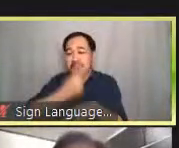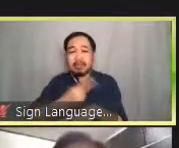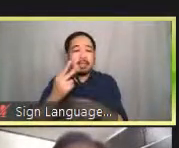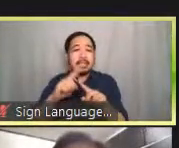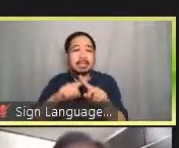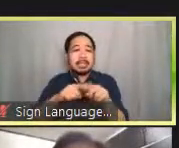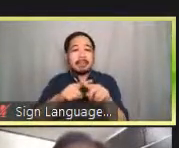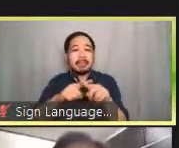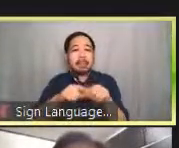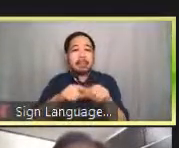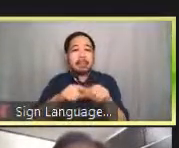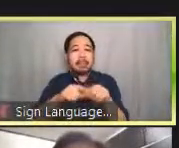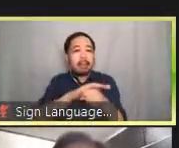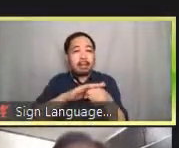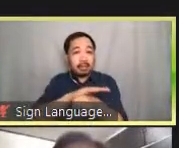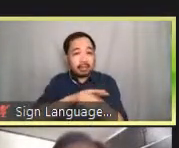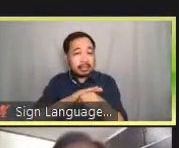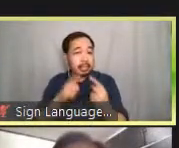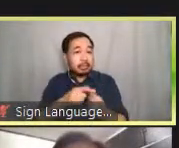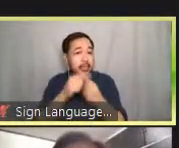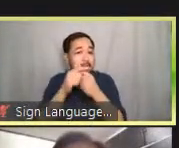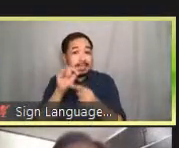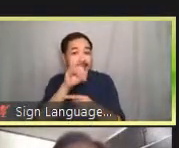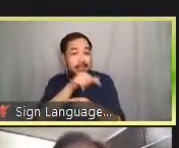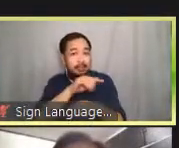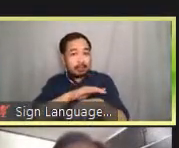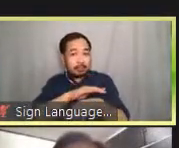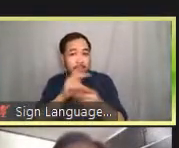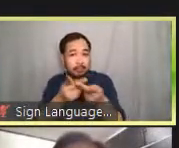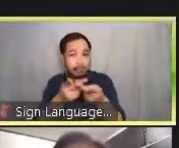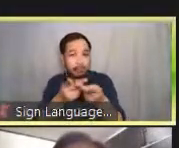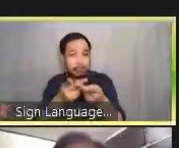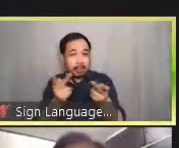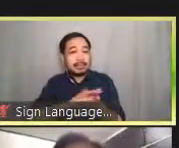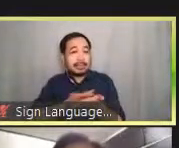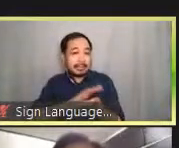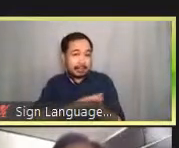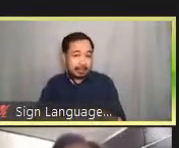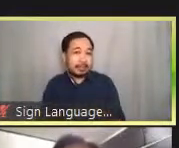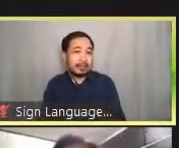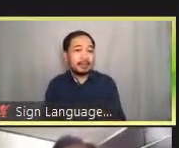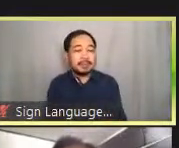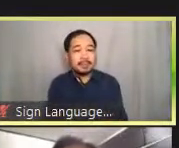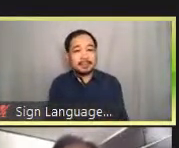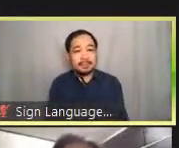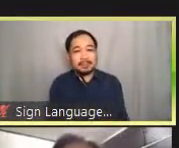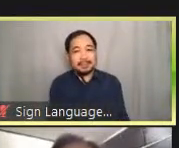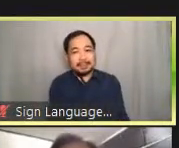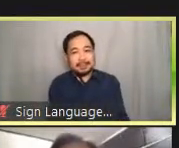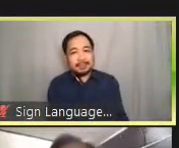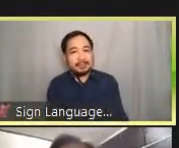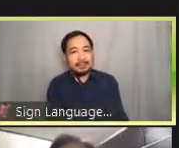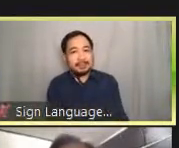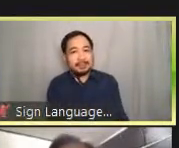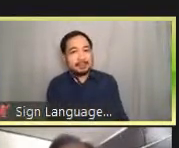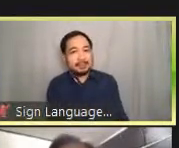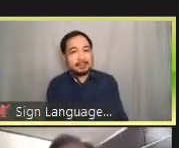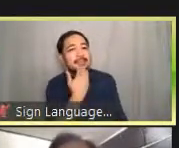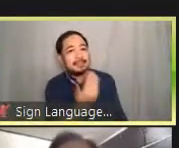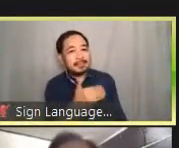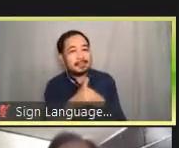be sanitized. All right, thank you so much, Dr.